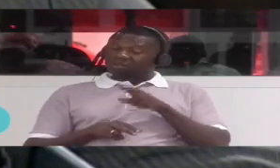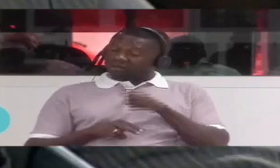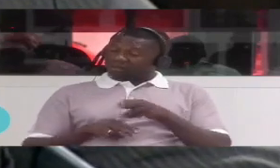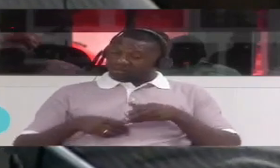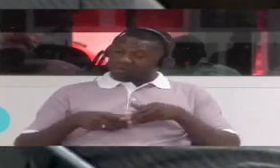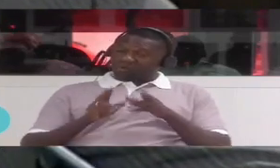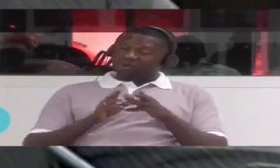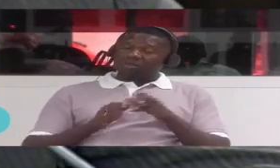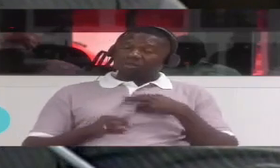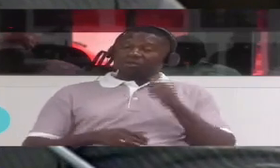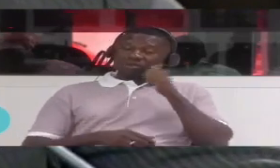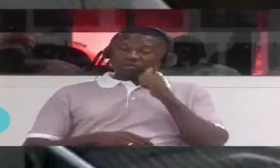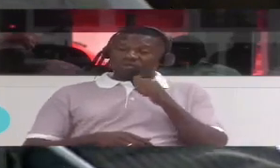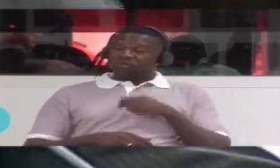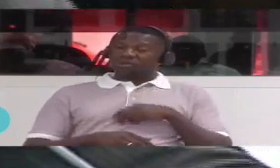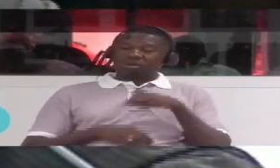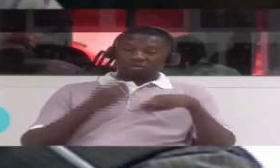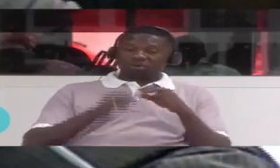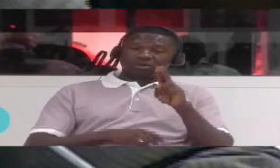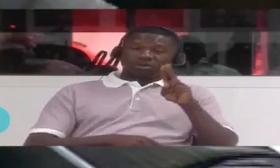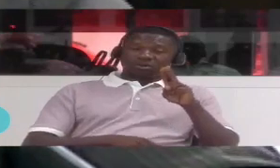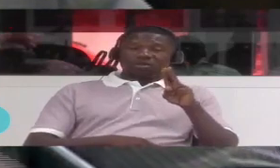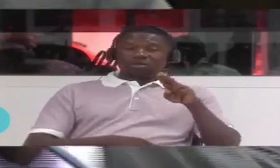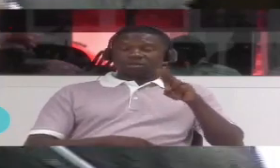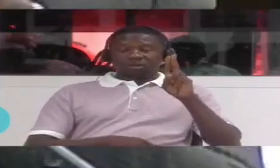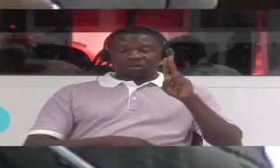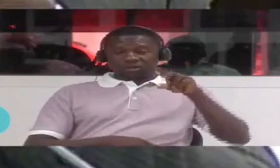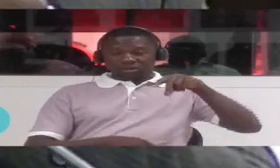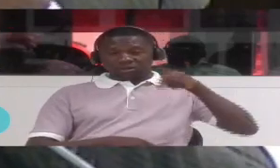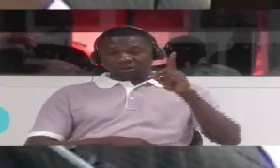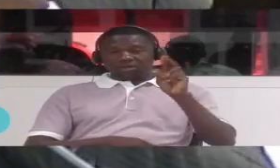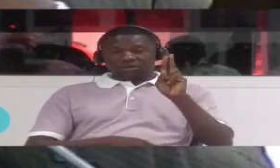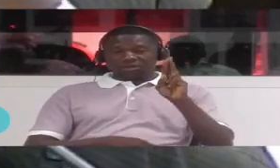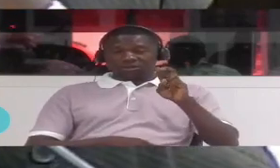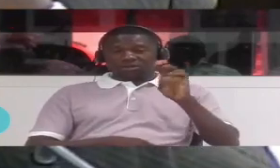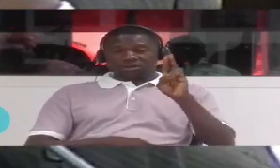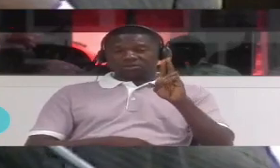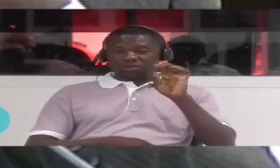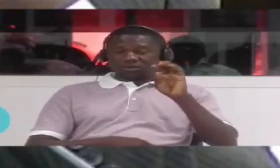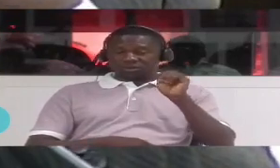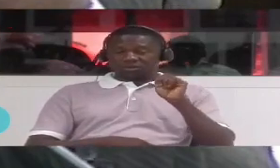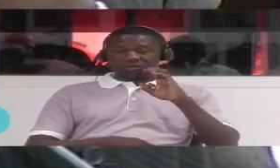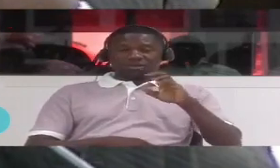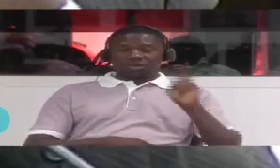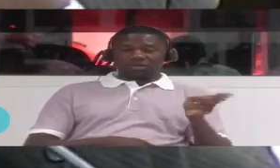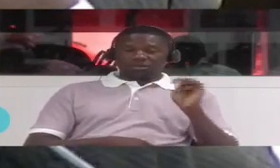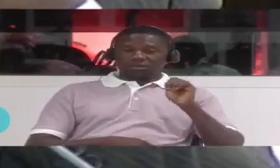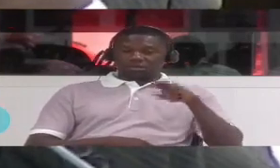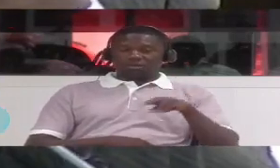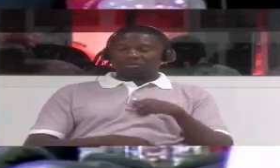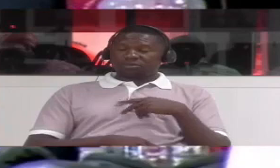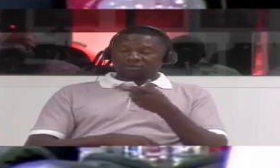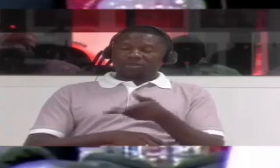Mata, Trit Durcham, were the same methods used to deal with the freedom. You've already mentioned the names of